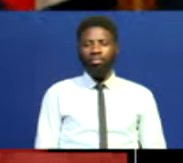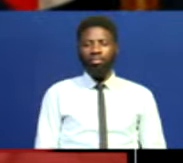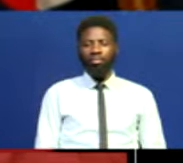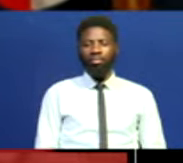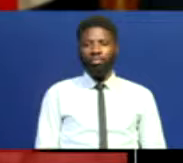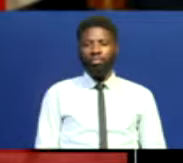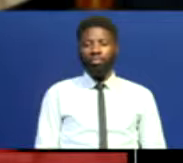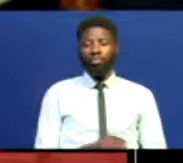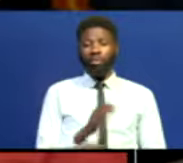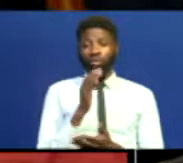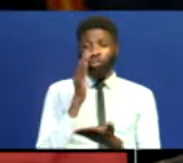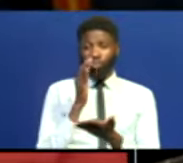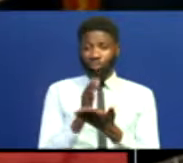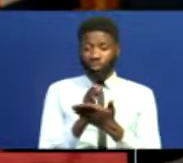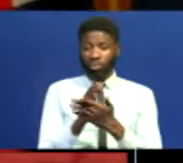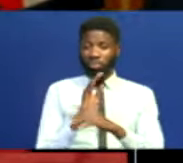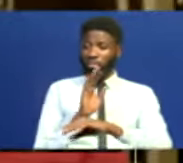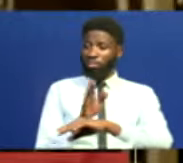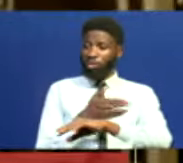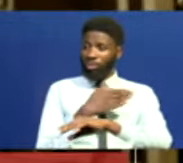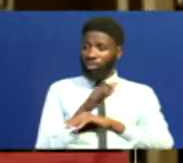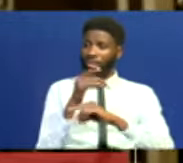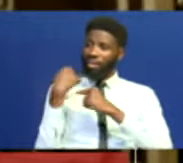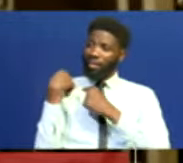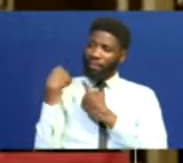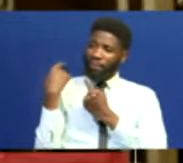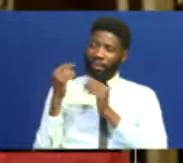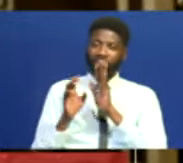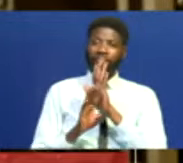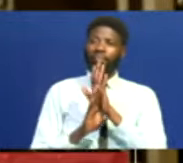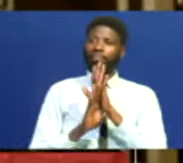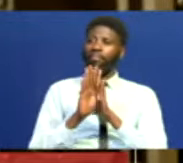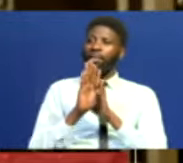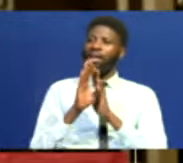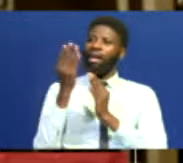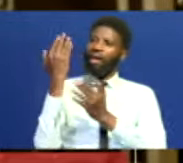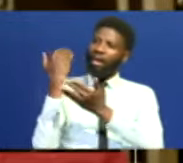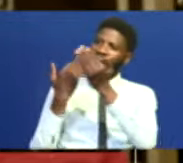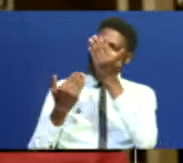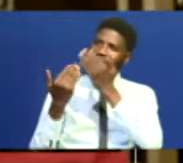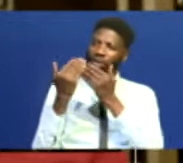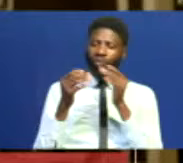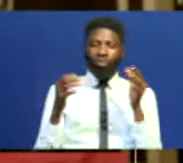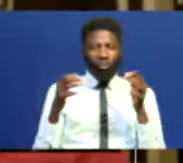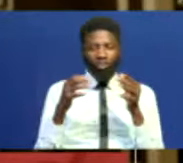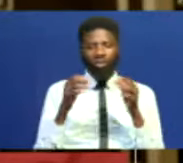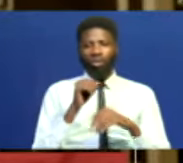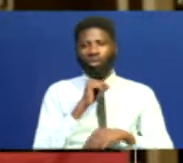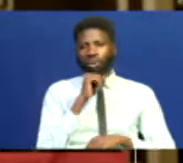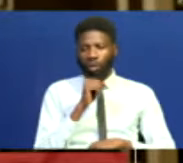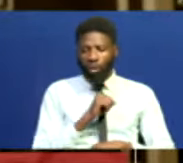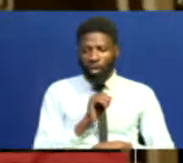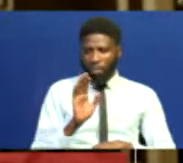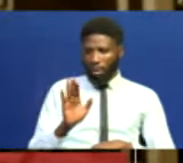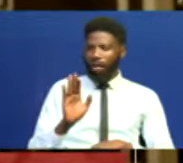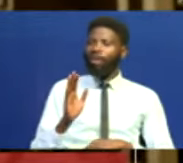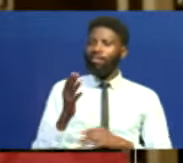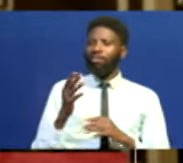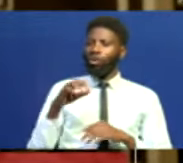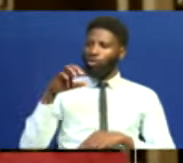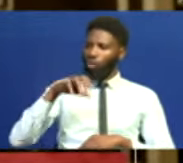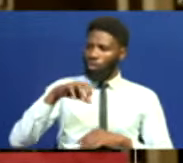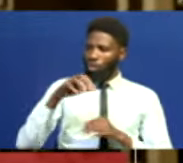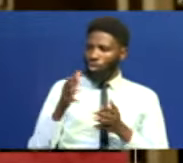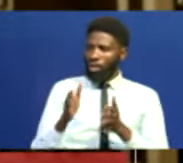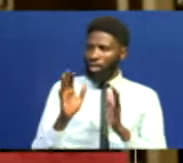Kwa kweli music tumetoka mbali. Hiyo music wakati hiyo ilikuwa ni wazee rumba. Najua zamani wazee walikuwa nasema